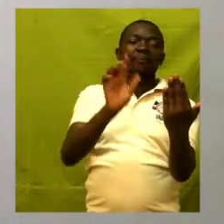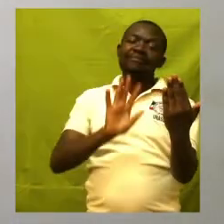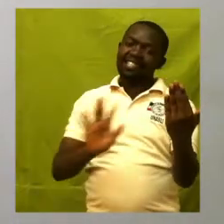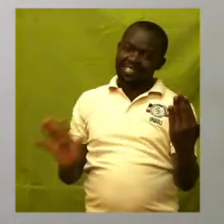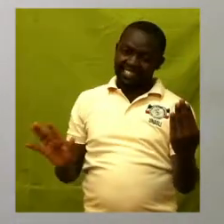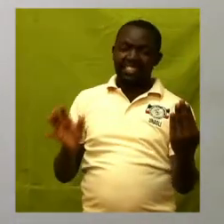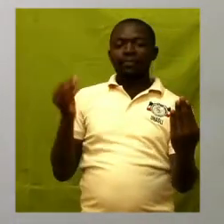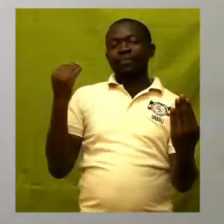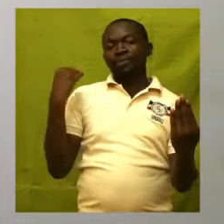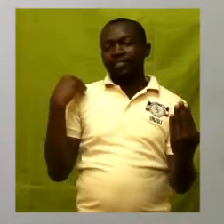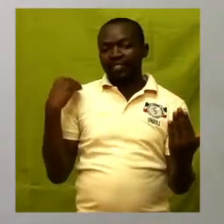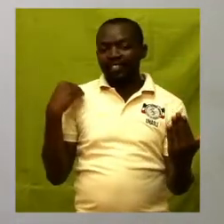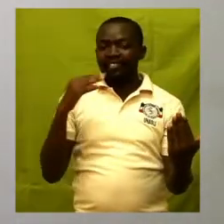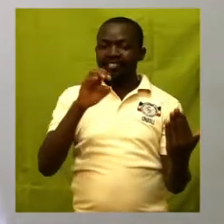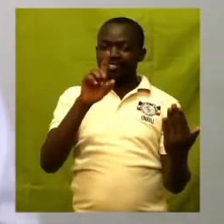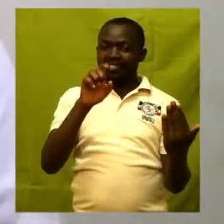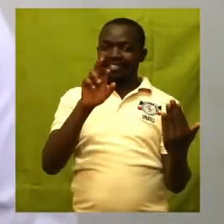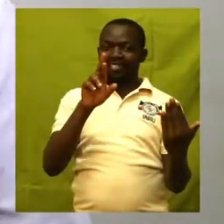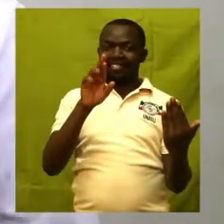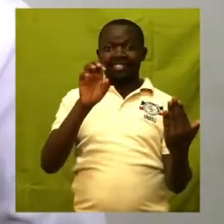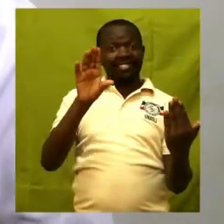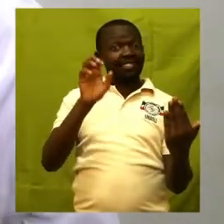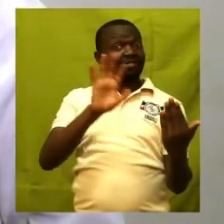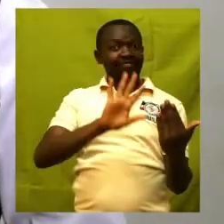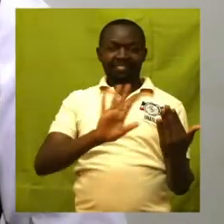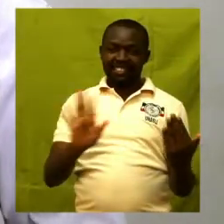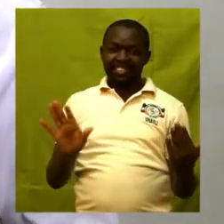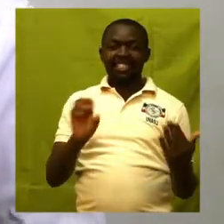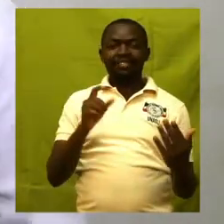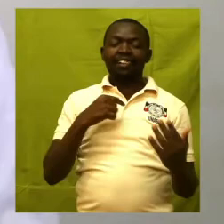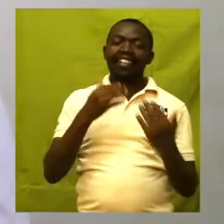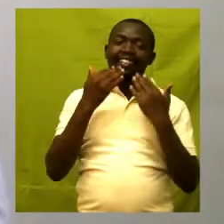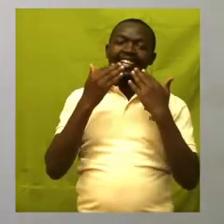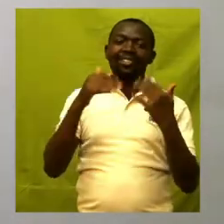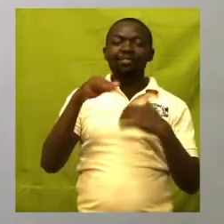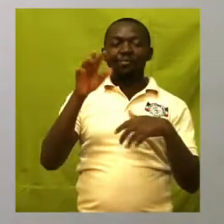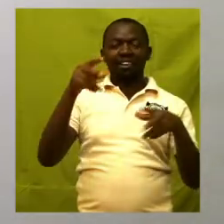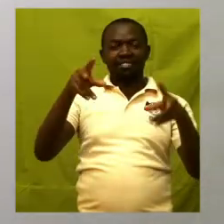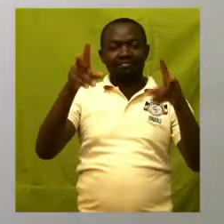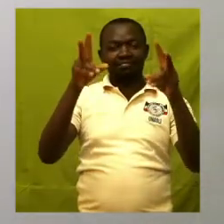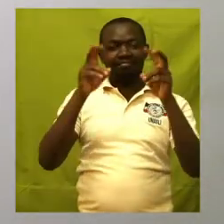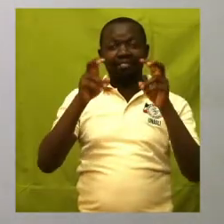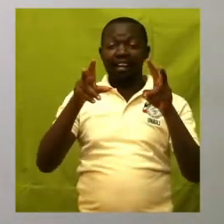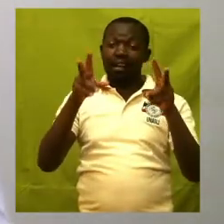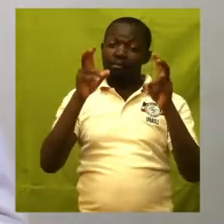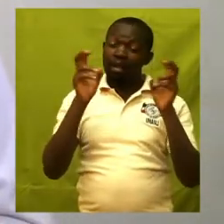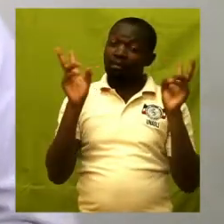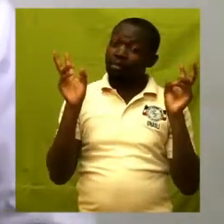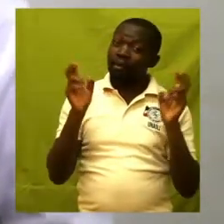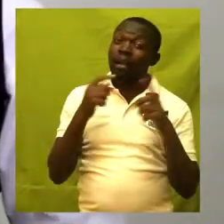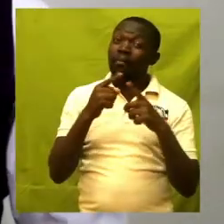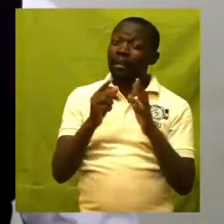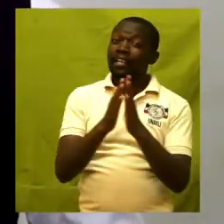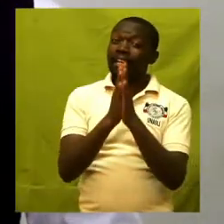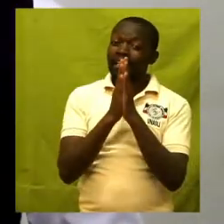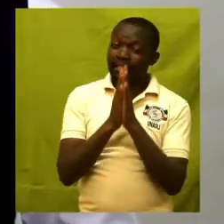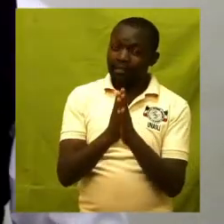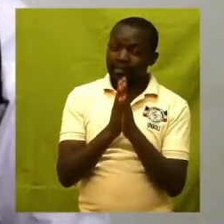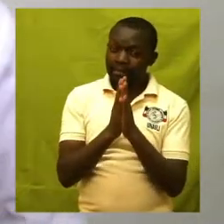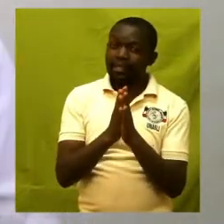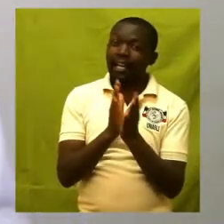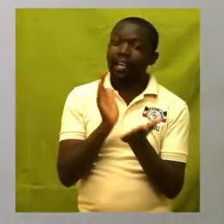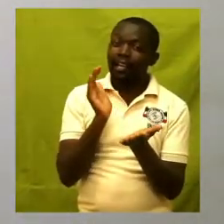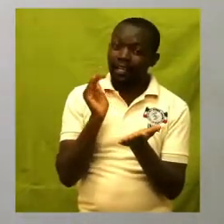have marked it. I thank you very much for listening. But again, I have to remind you of the